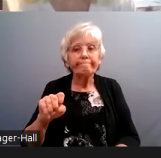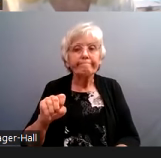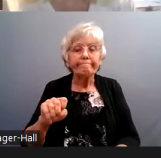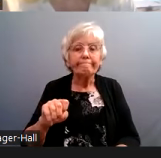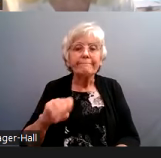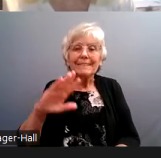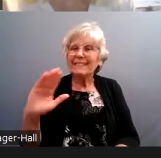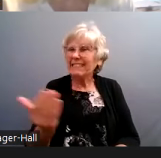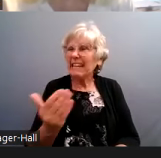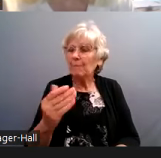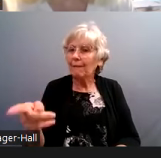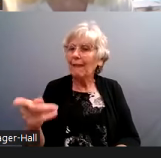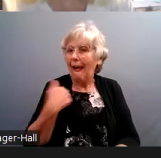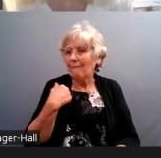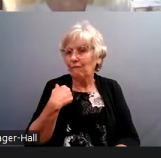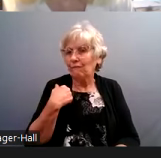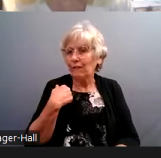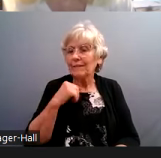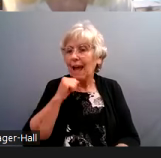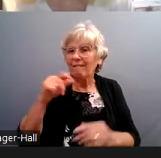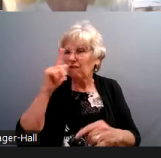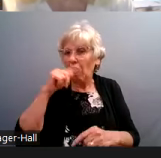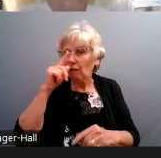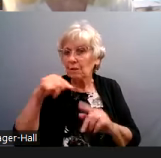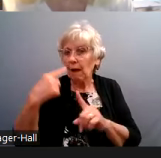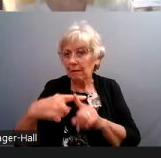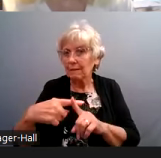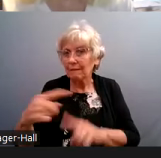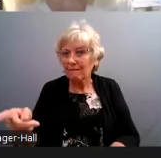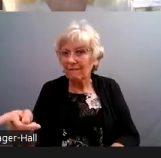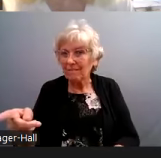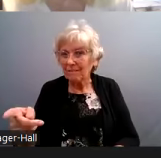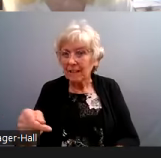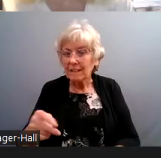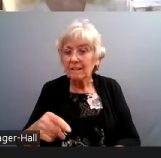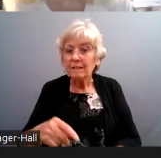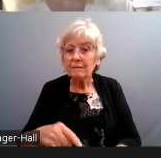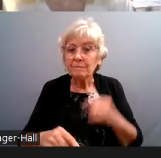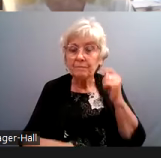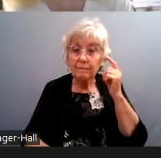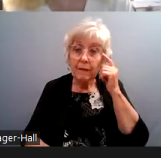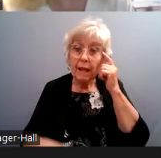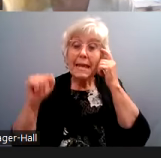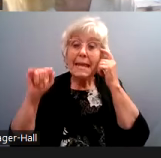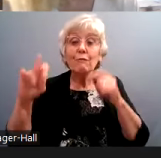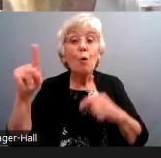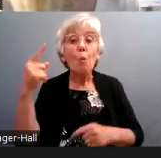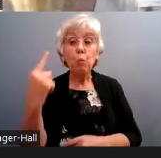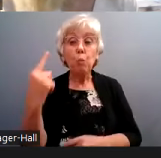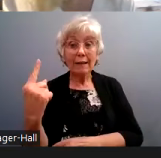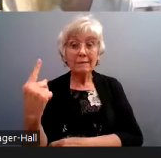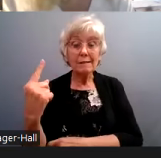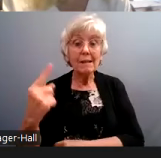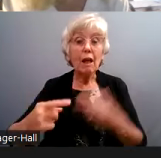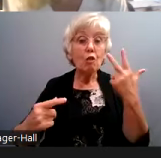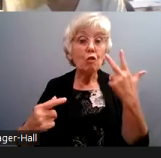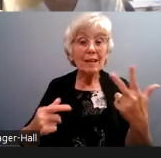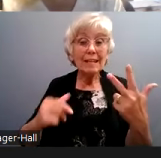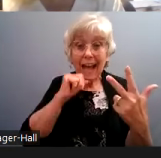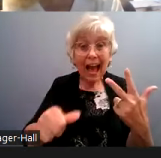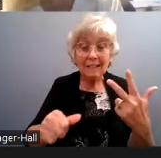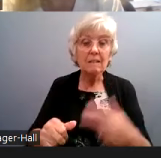be a false positive. And I think that's truly positive. You know what I mean? Yeah. So, but if it was just 1 out of the 3 that was positive,